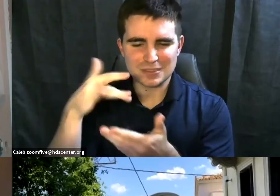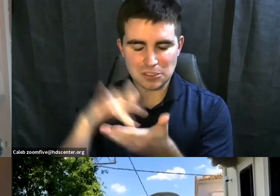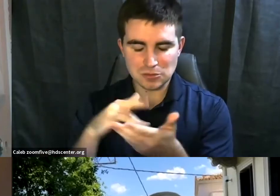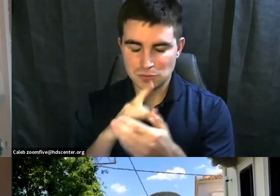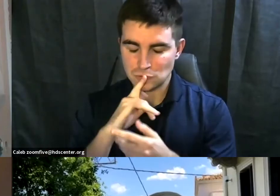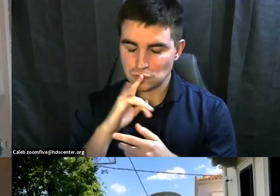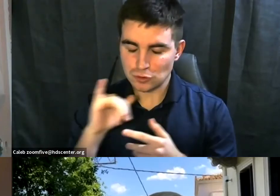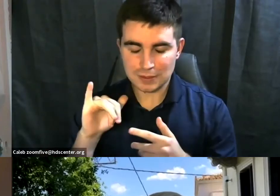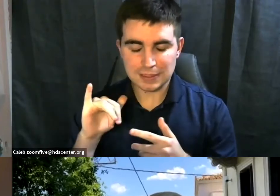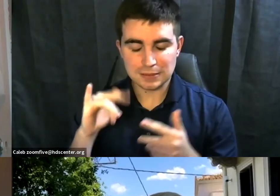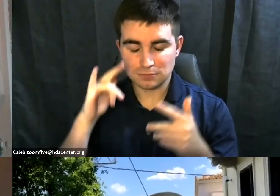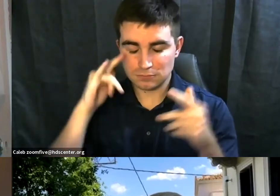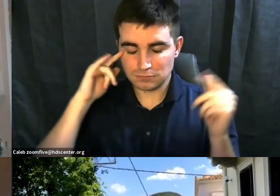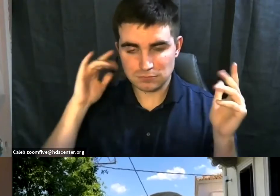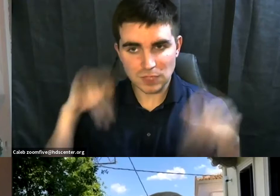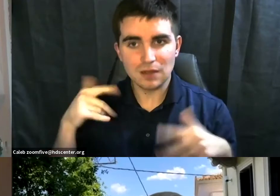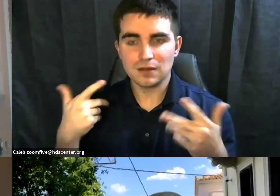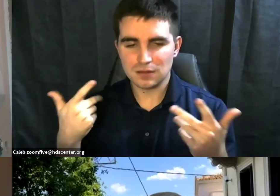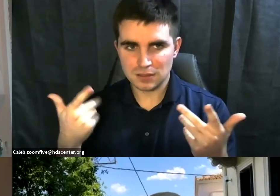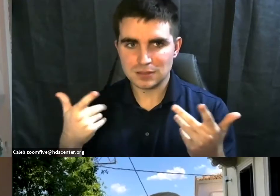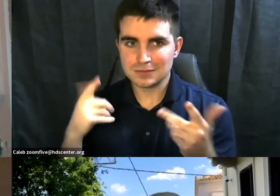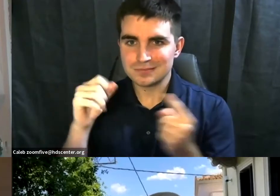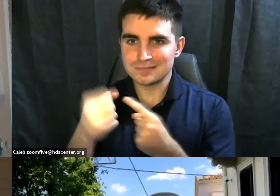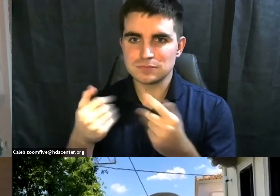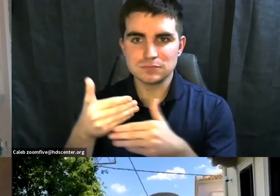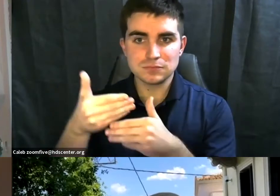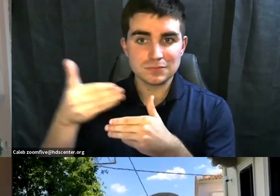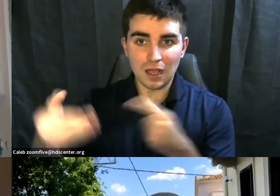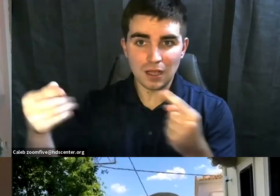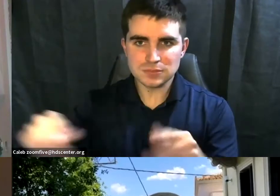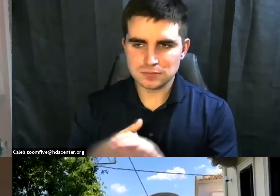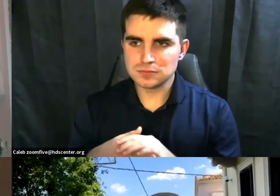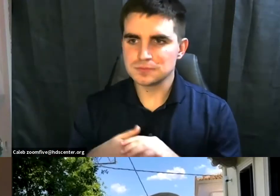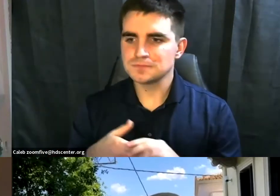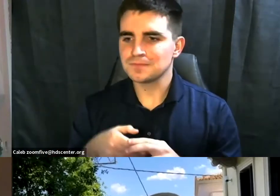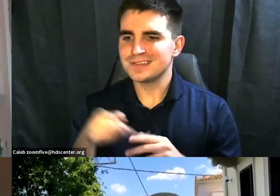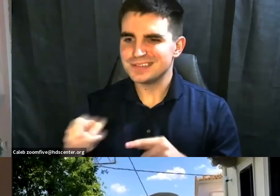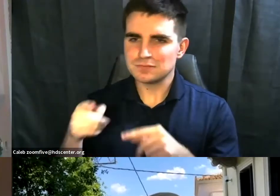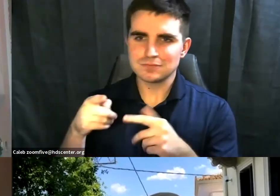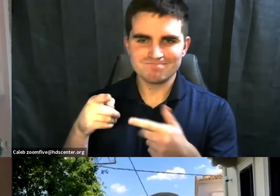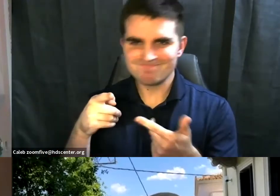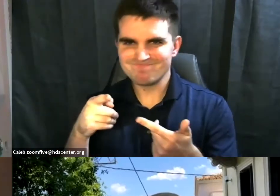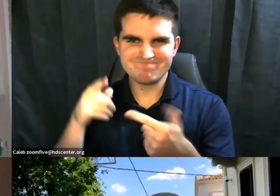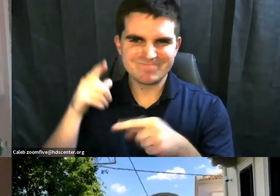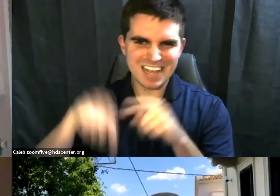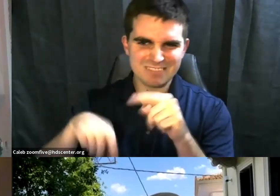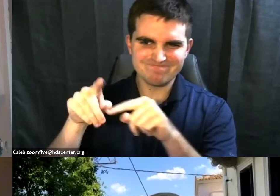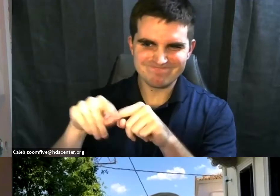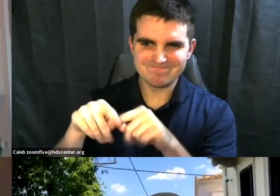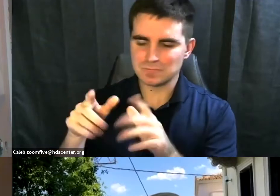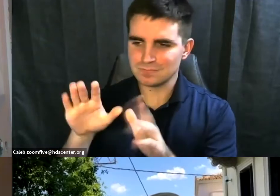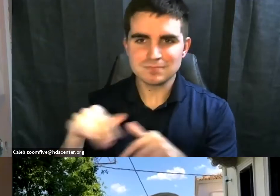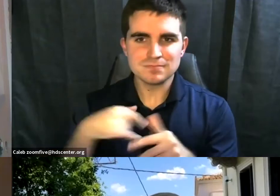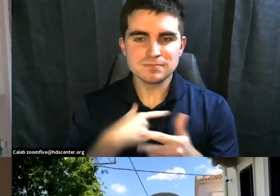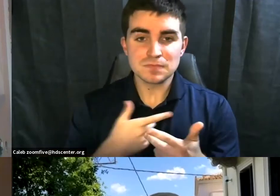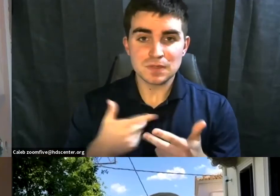narrative is what happens next. So rather than accepting these unreliable alternatives to accessible transportation, a group